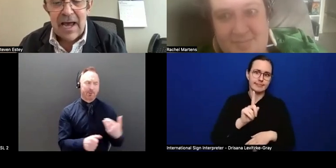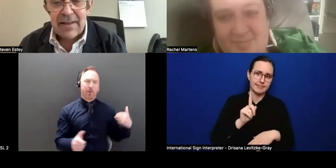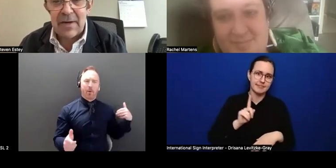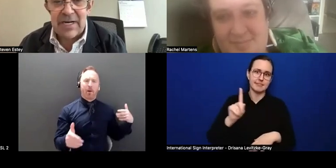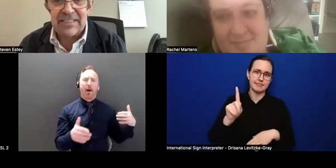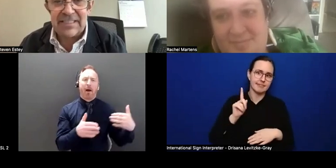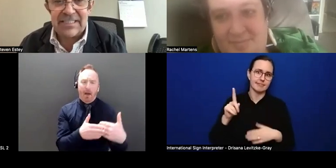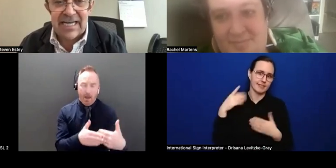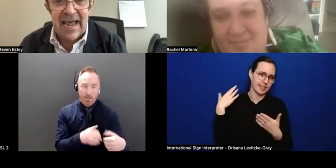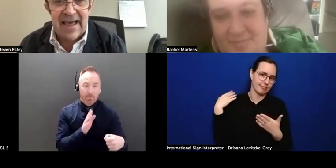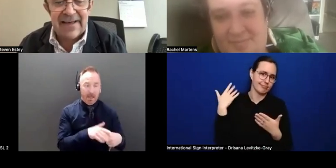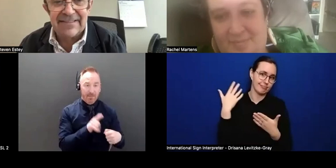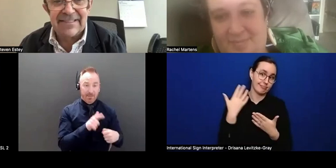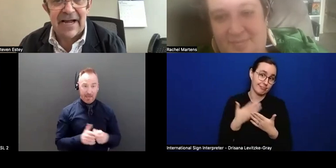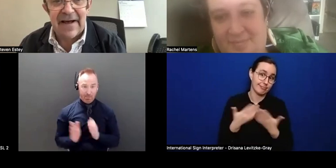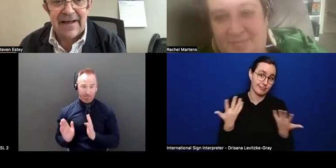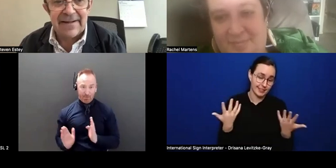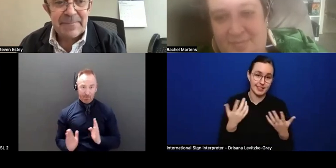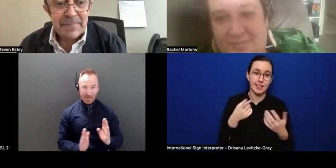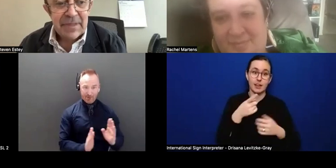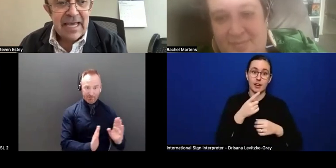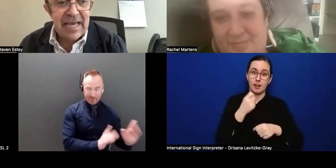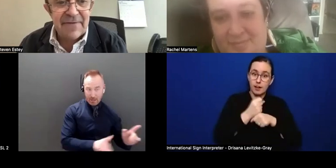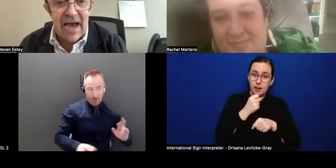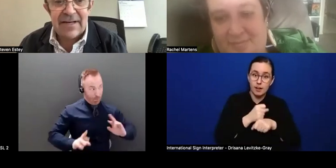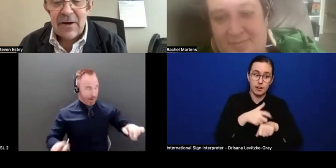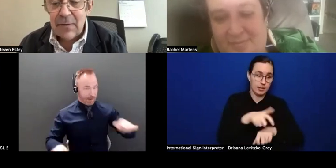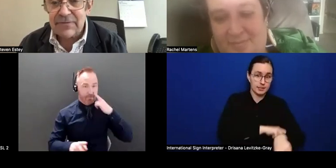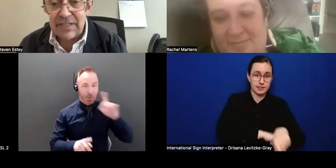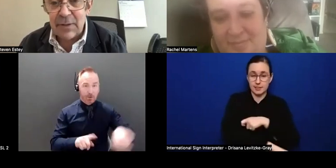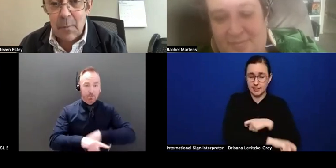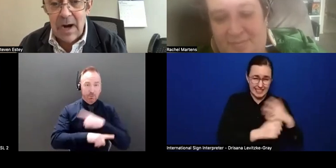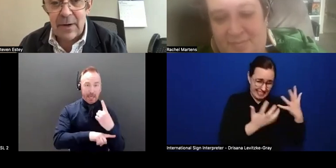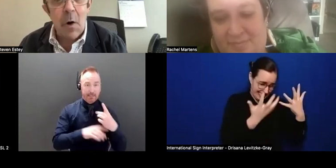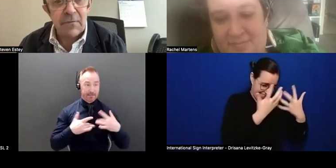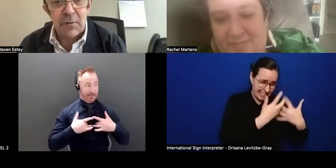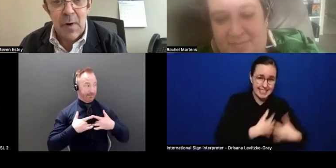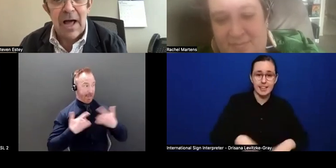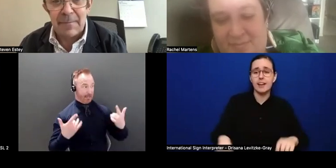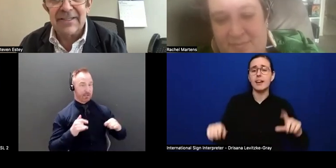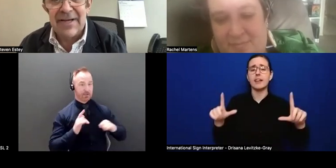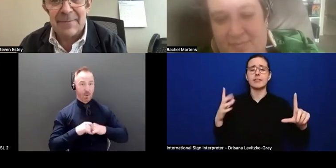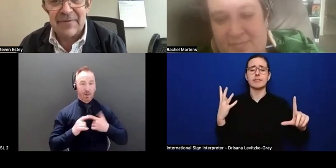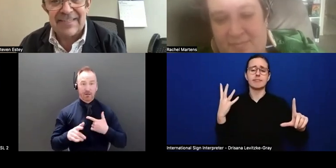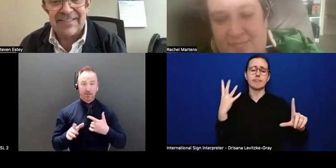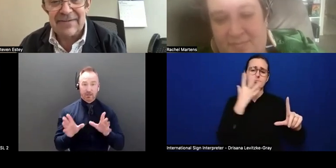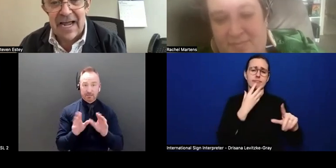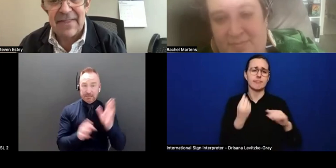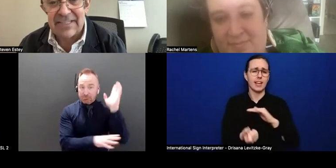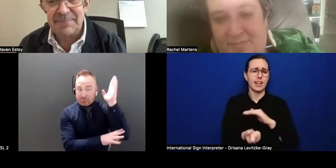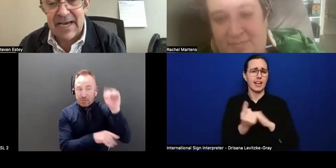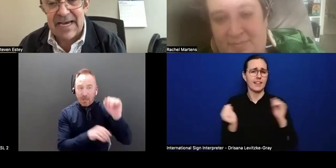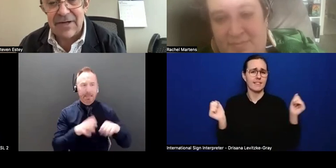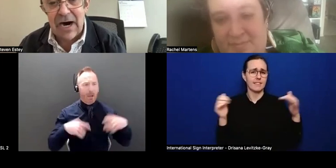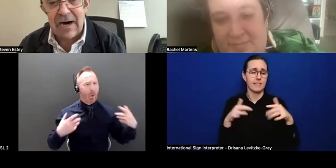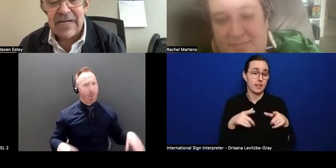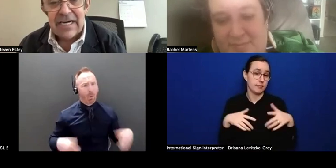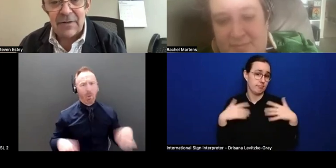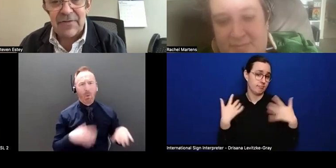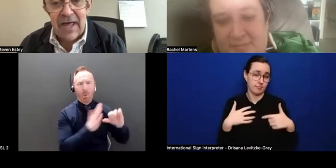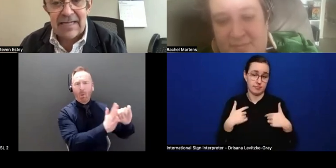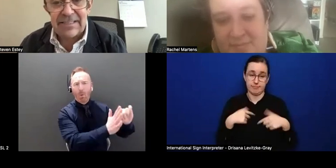work that went into today's event was really quite overwhelmingly impressive, and I think it's paid